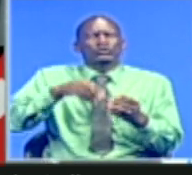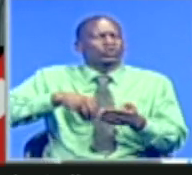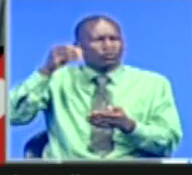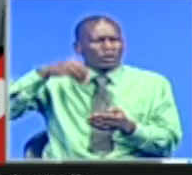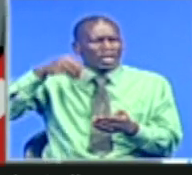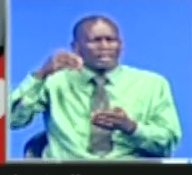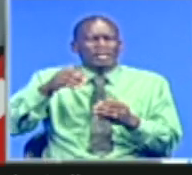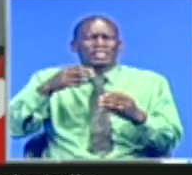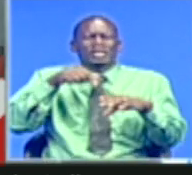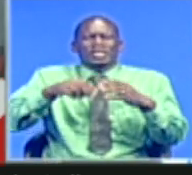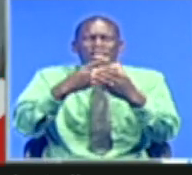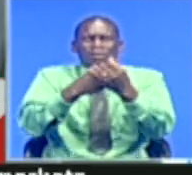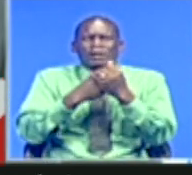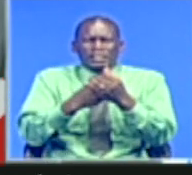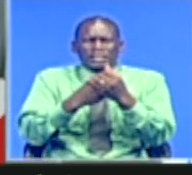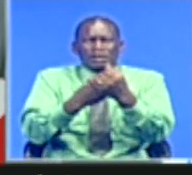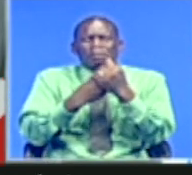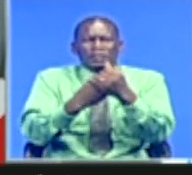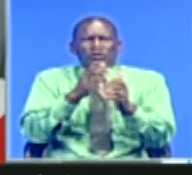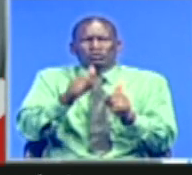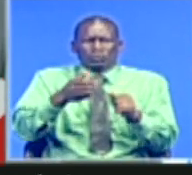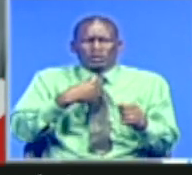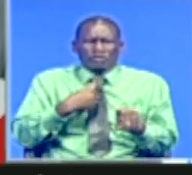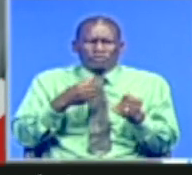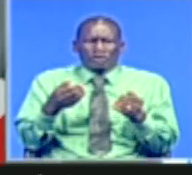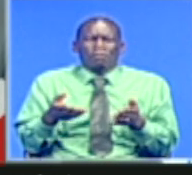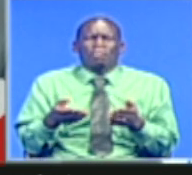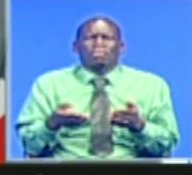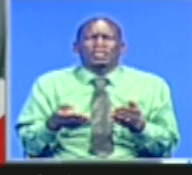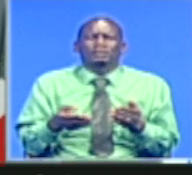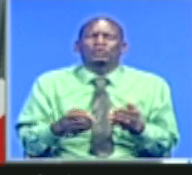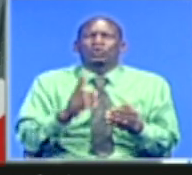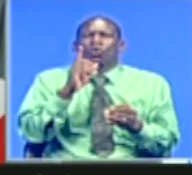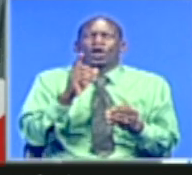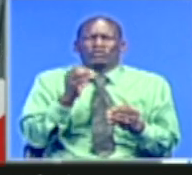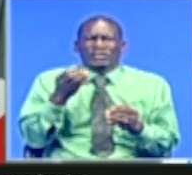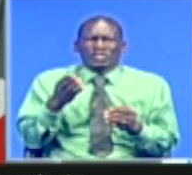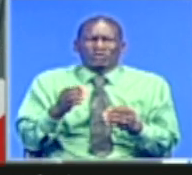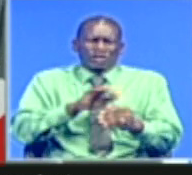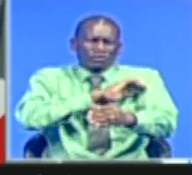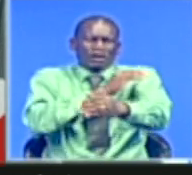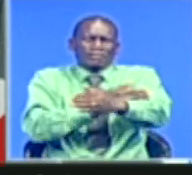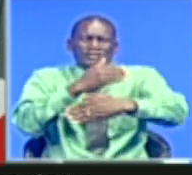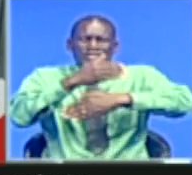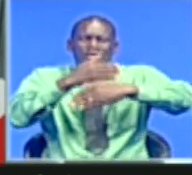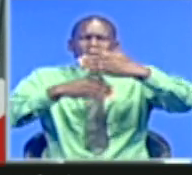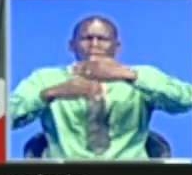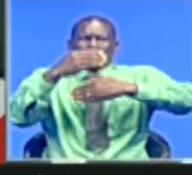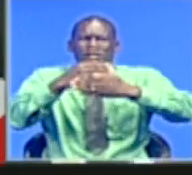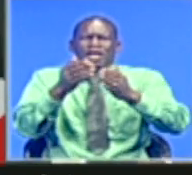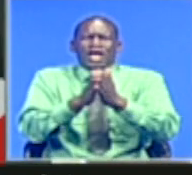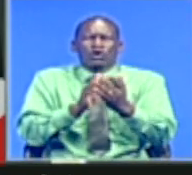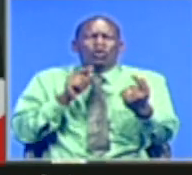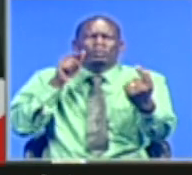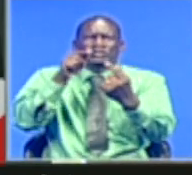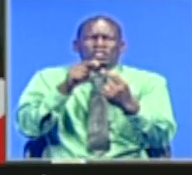In the partnership that we have, one of them is capacity building as an objective.